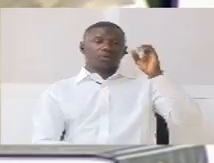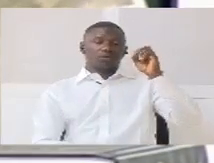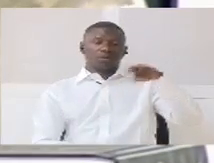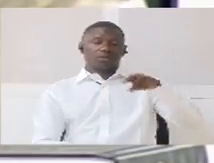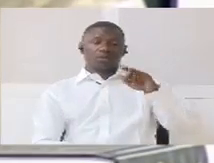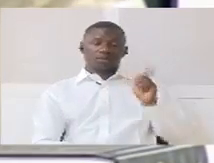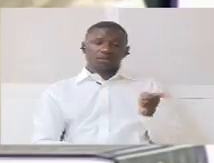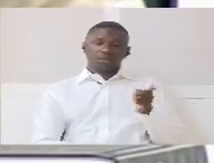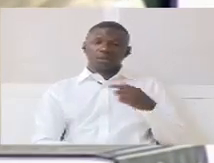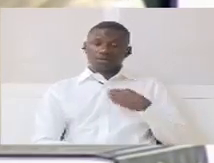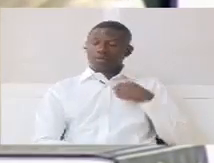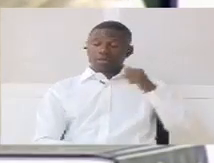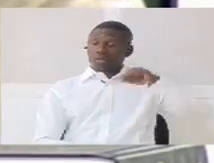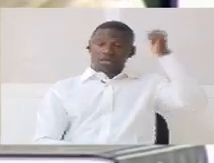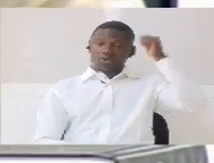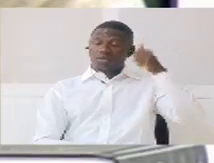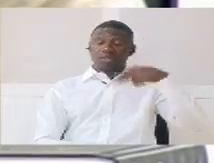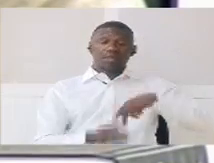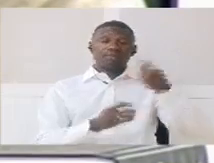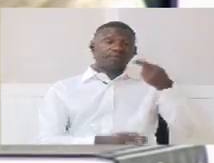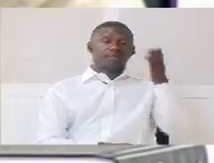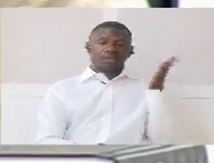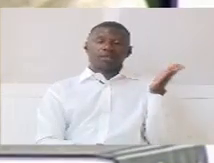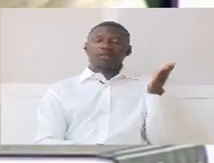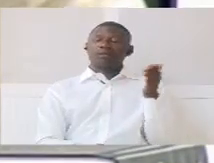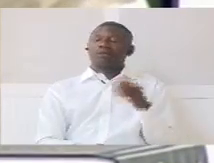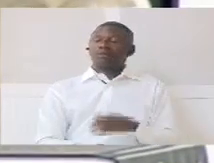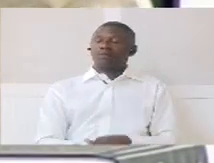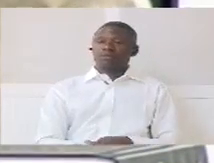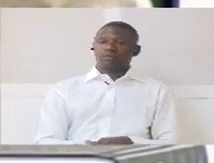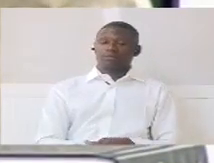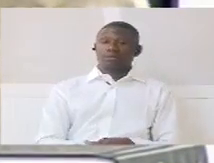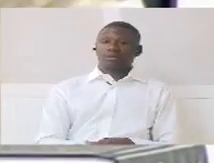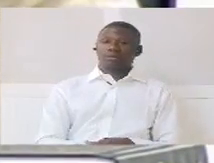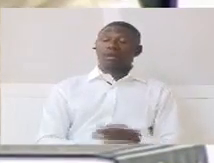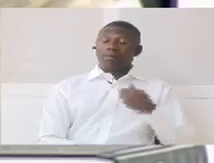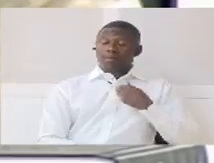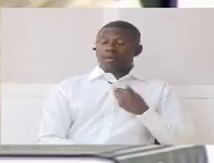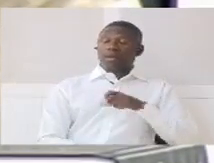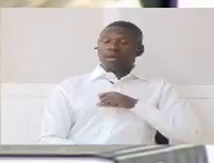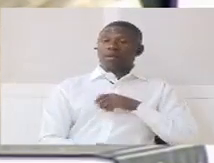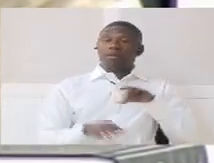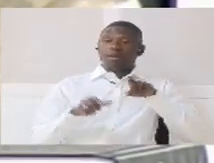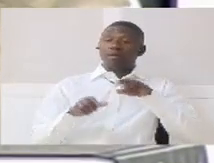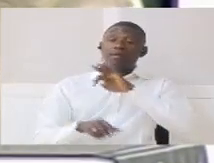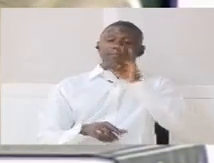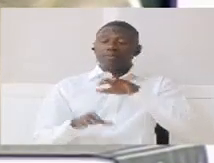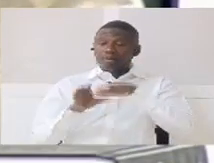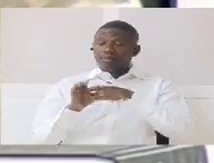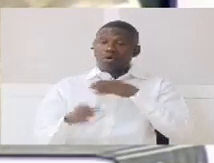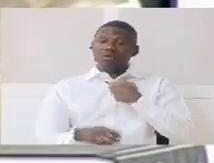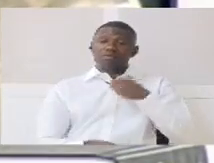Katong. I am a responsible person in Katong. I am a relative of Omar in